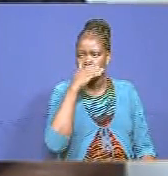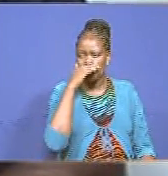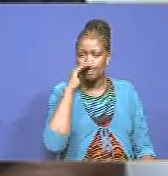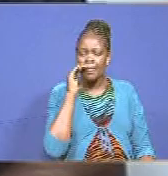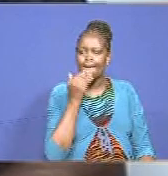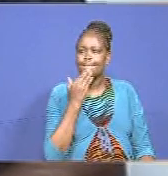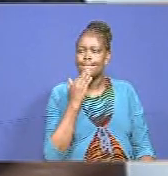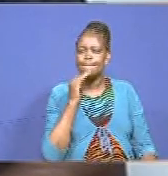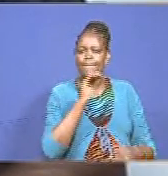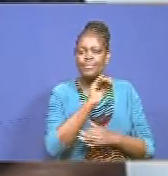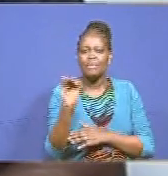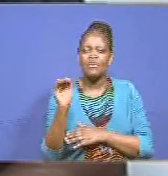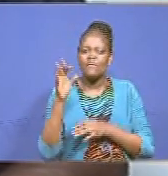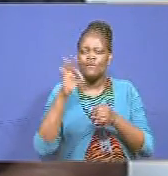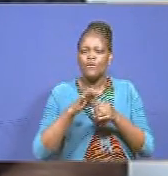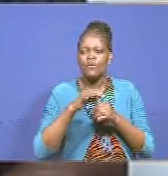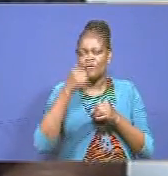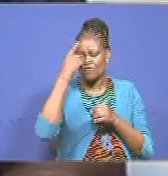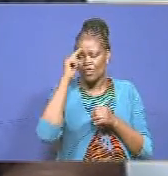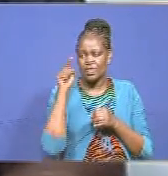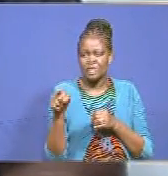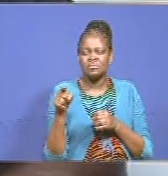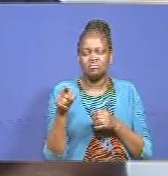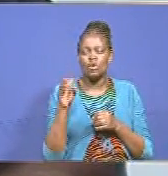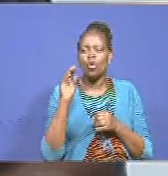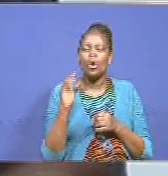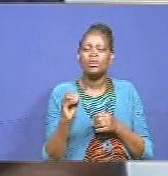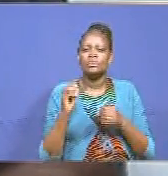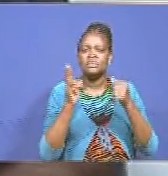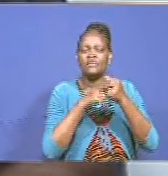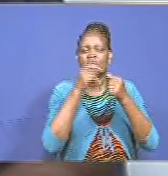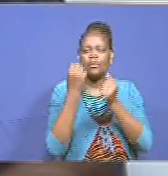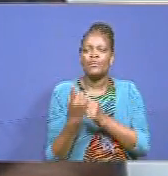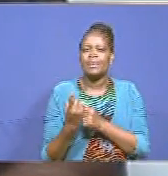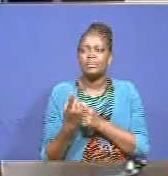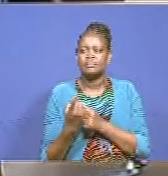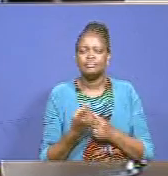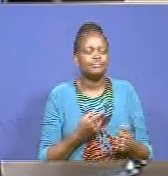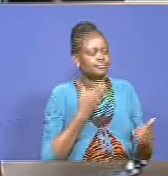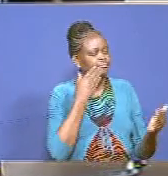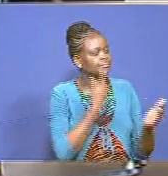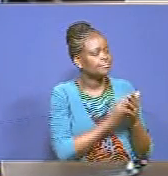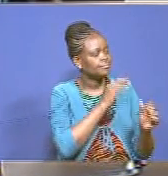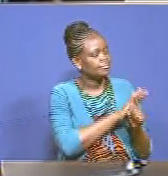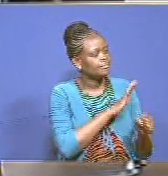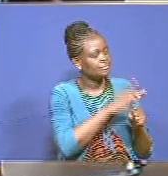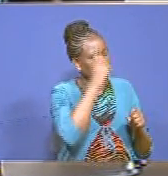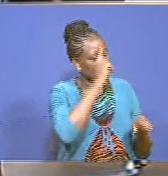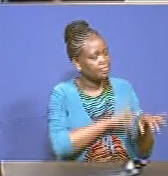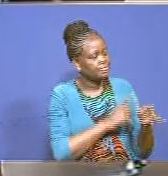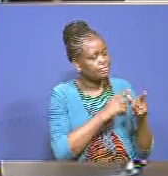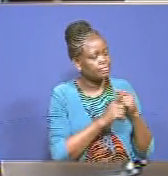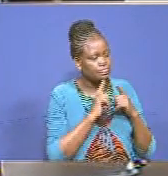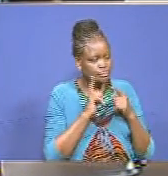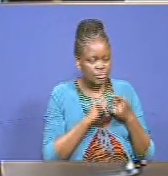would request them to vote for Walo come 7th of November. Of November. Mm. All right, thank you very much for your time. Of course, we've been talking